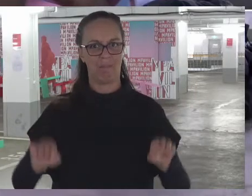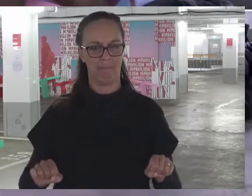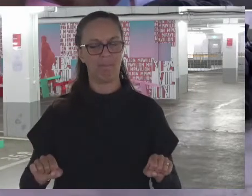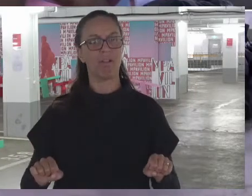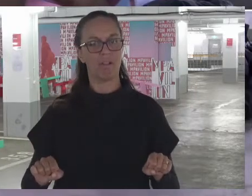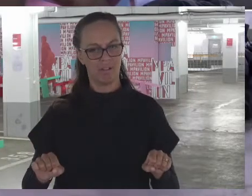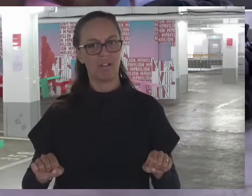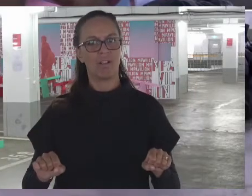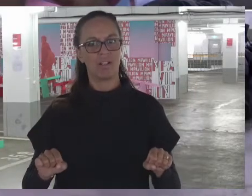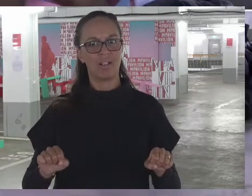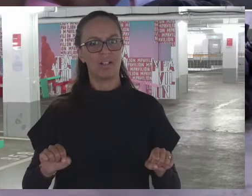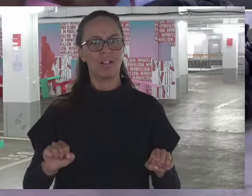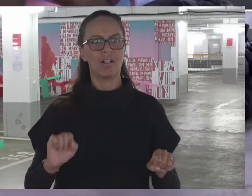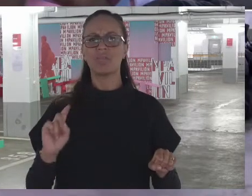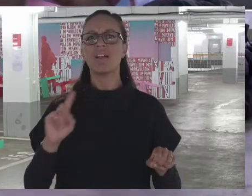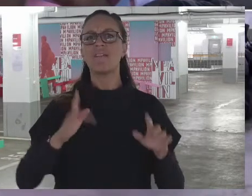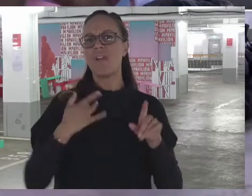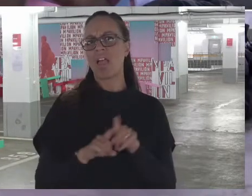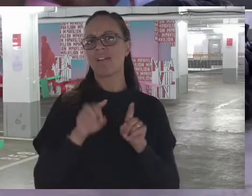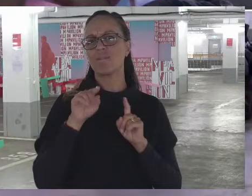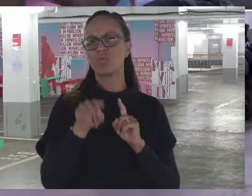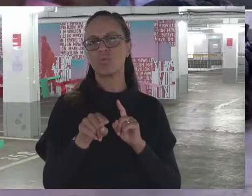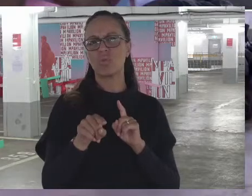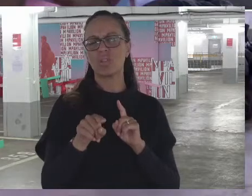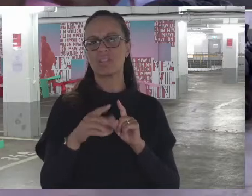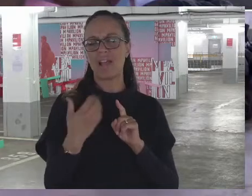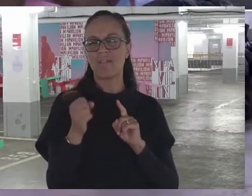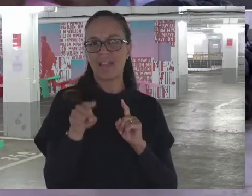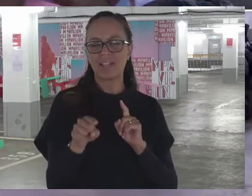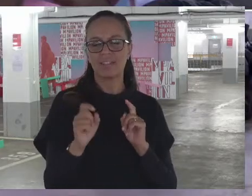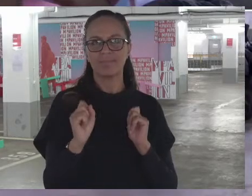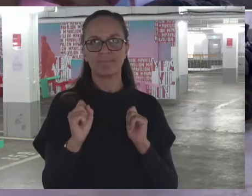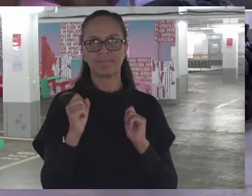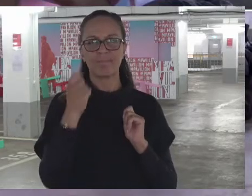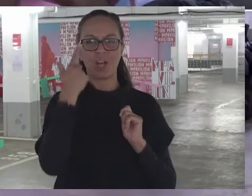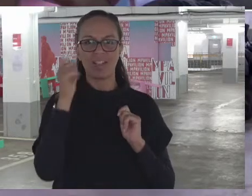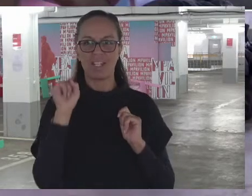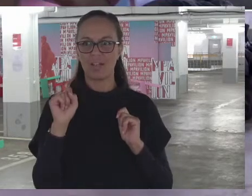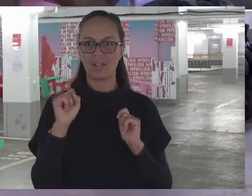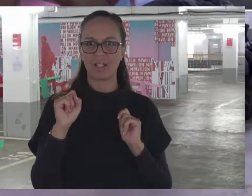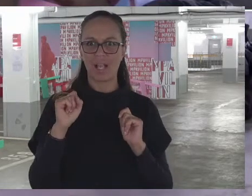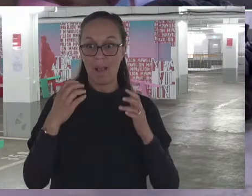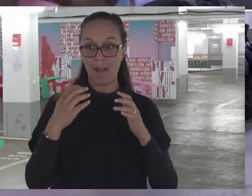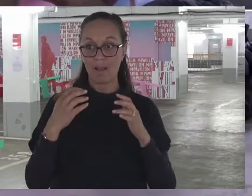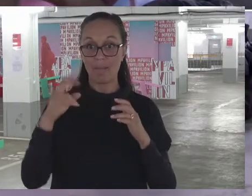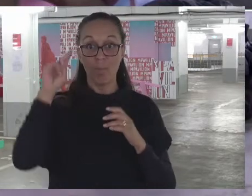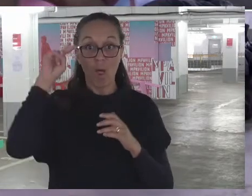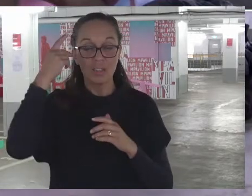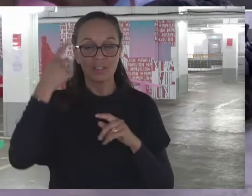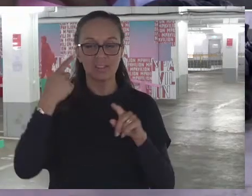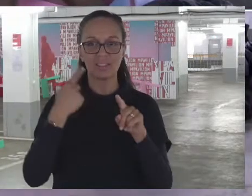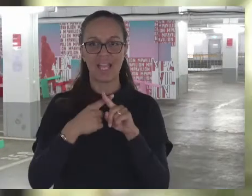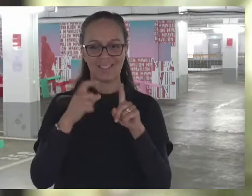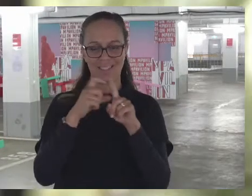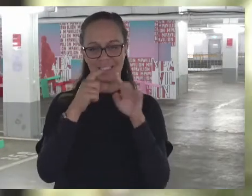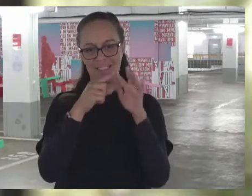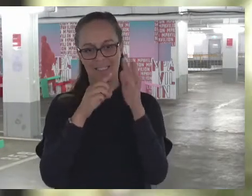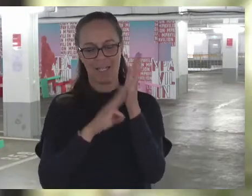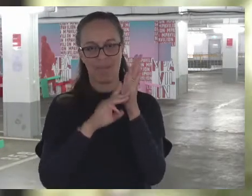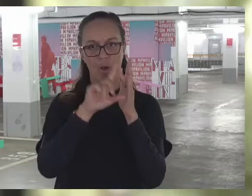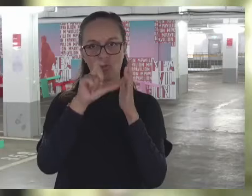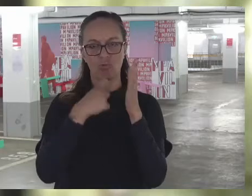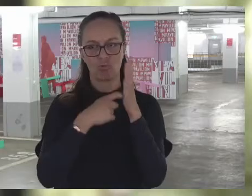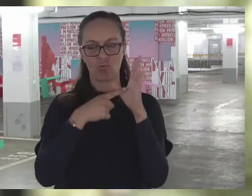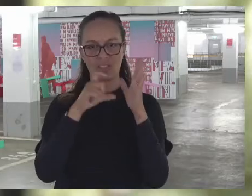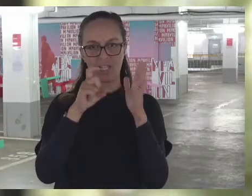a site, a venue of politics and democracy to incorporate into your work? I think